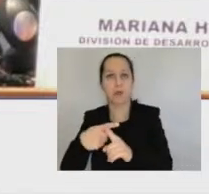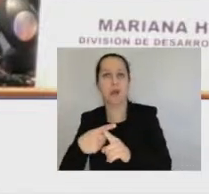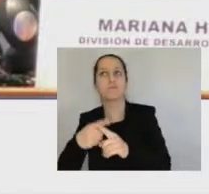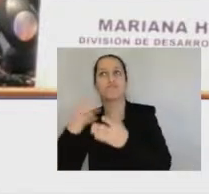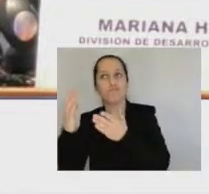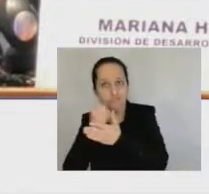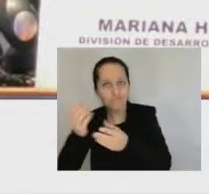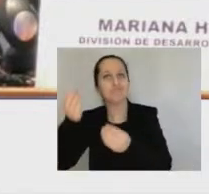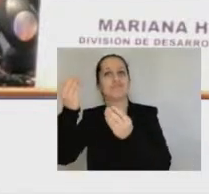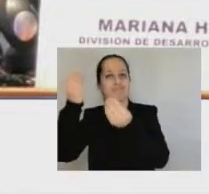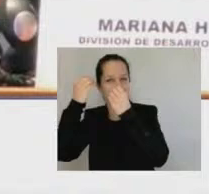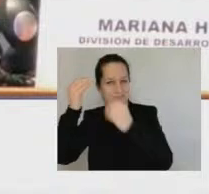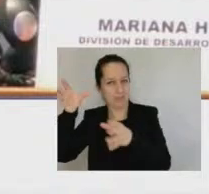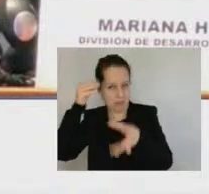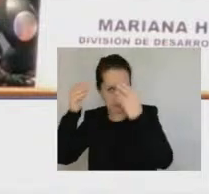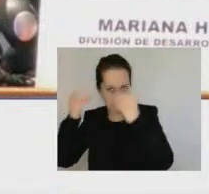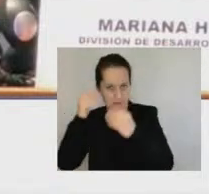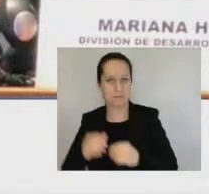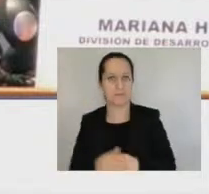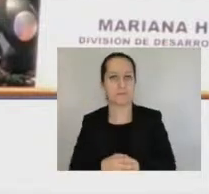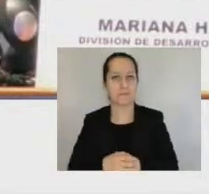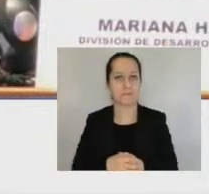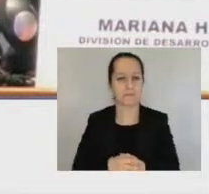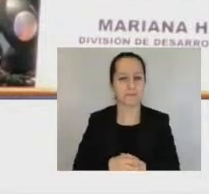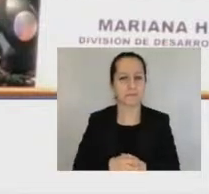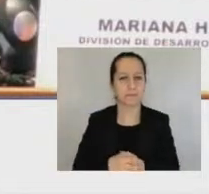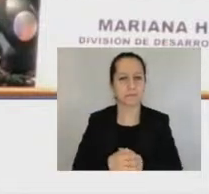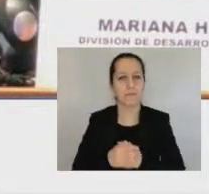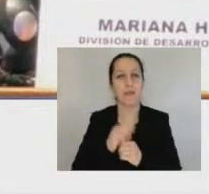This index, BIE,